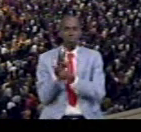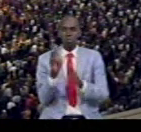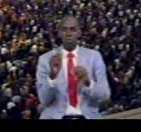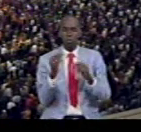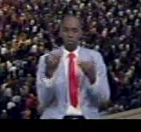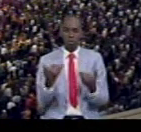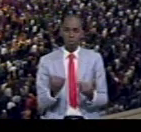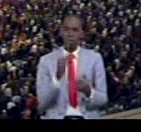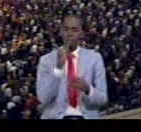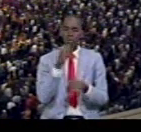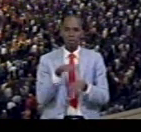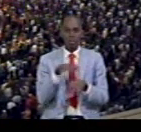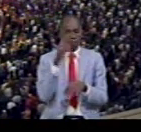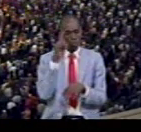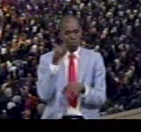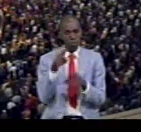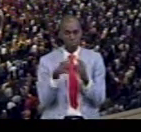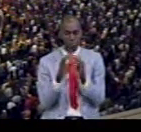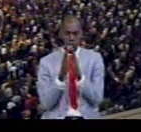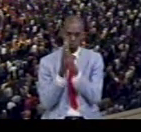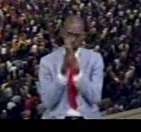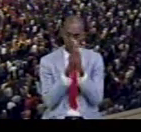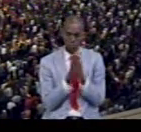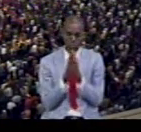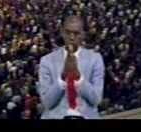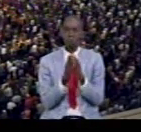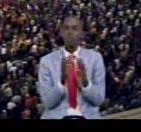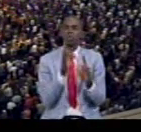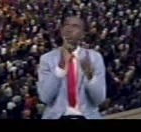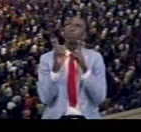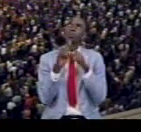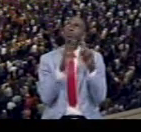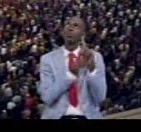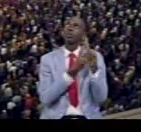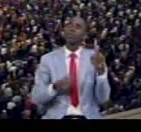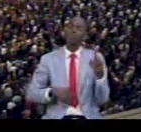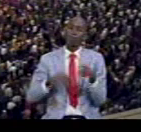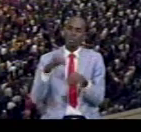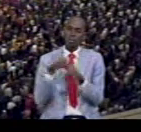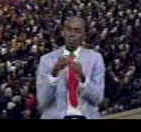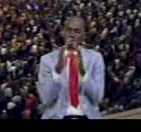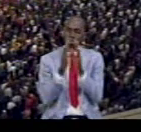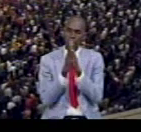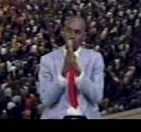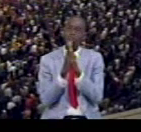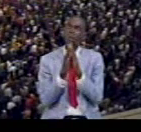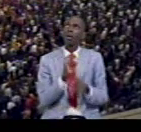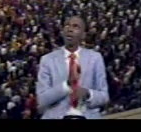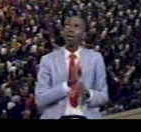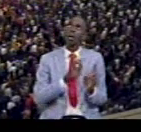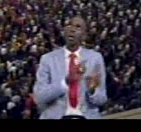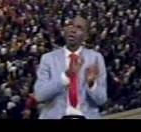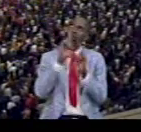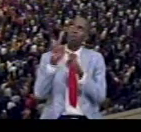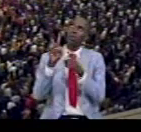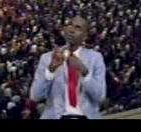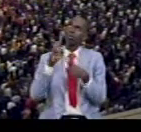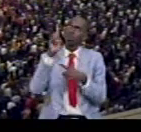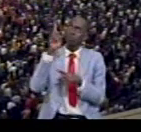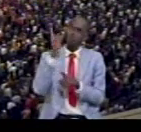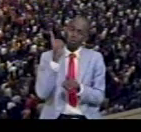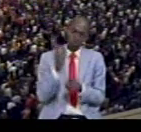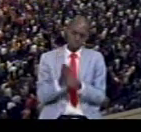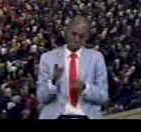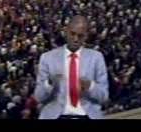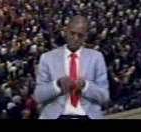have received from his servant. Lord, I come to you just as I am, without one plea. Your blood was shed for